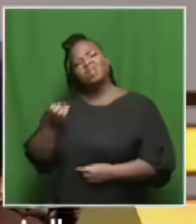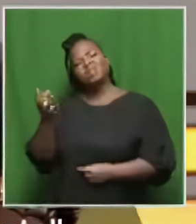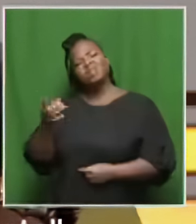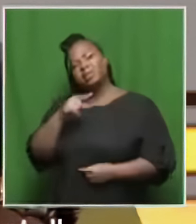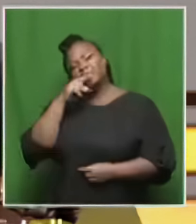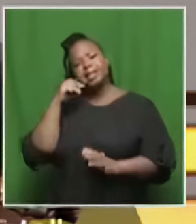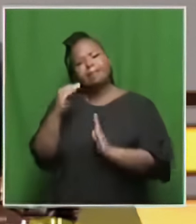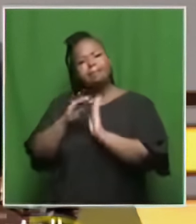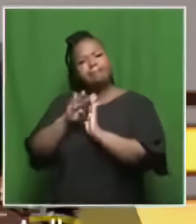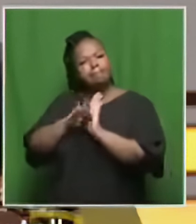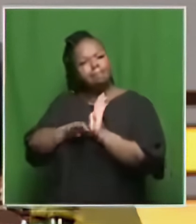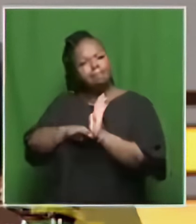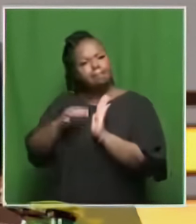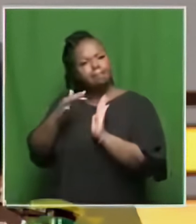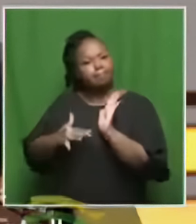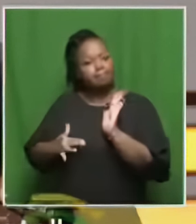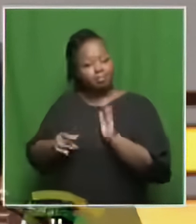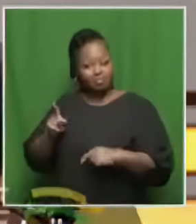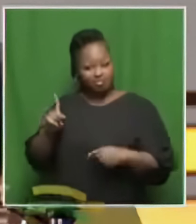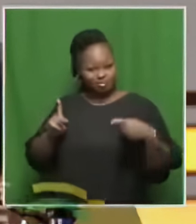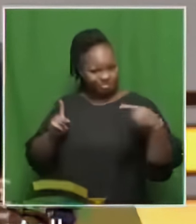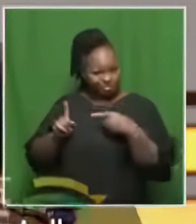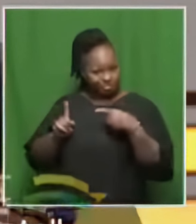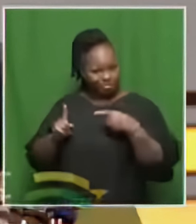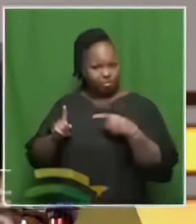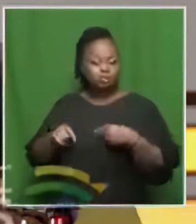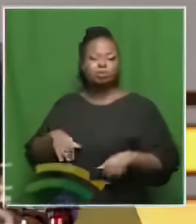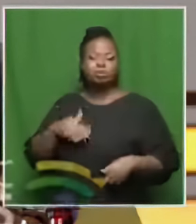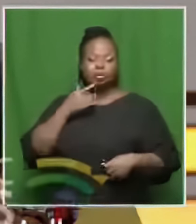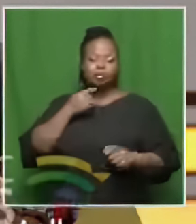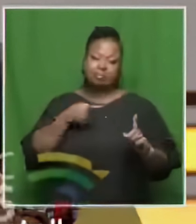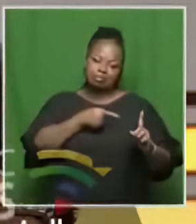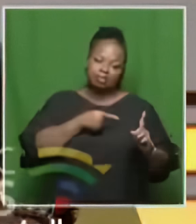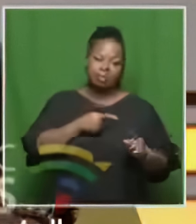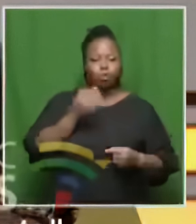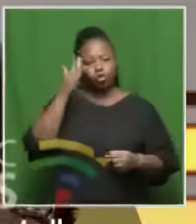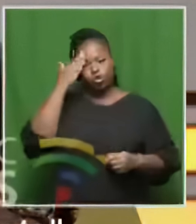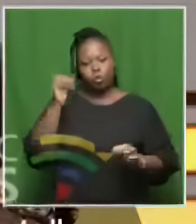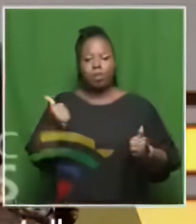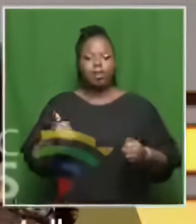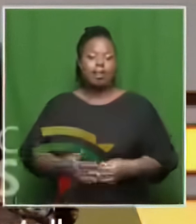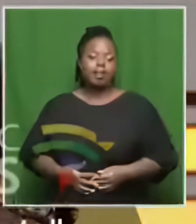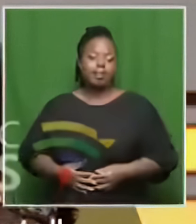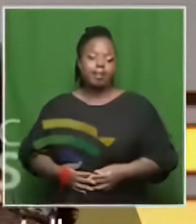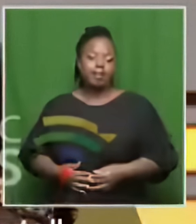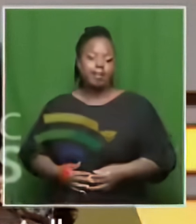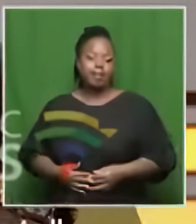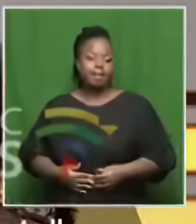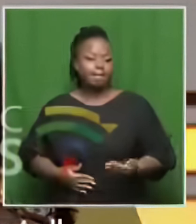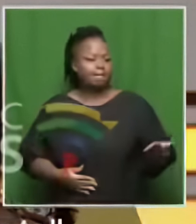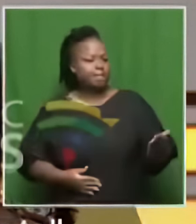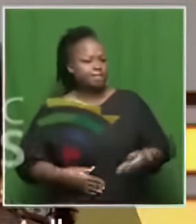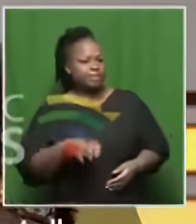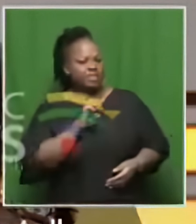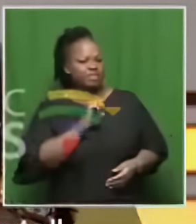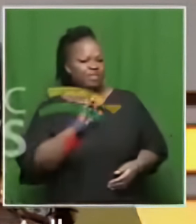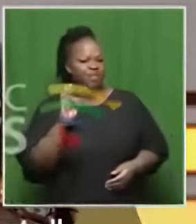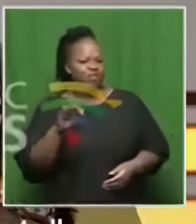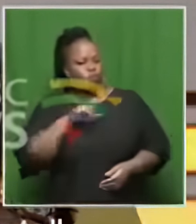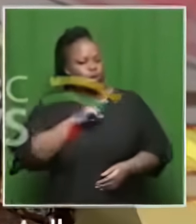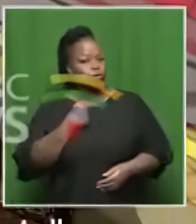that list? That answer can only be given by President and Paul O'Sullivan. As the EFF, why is it